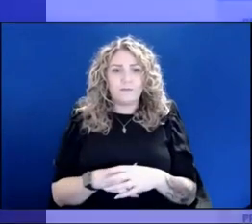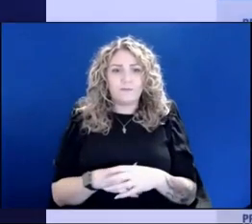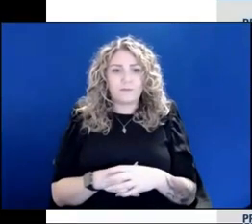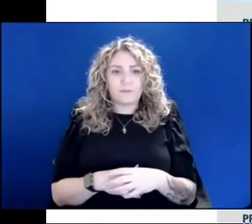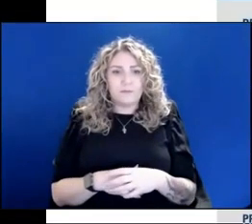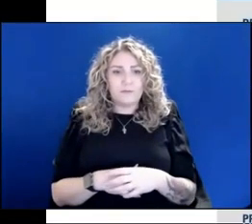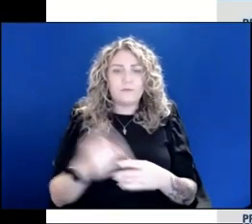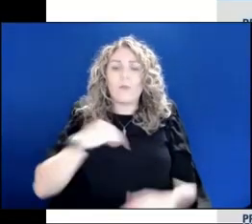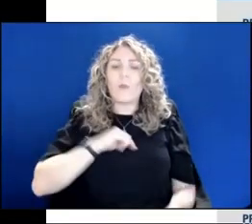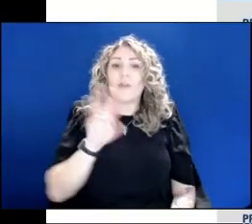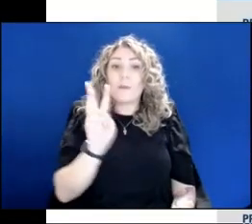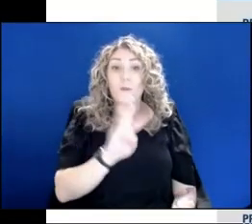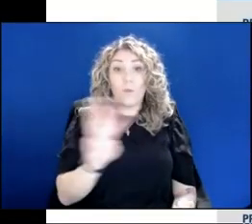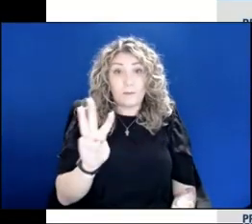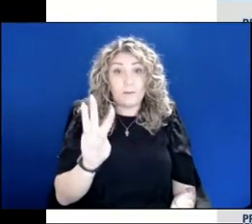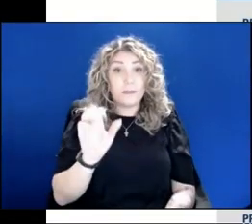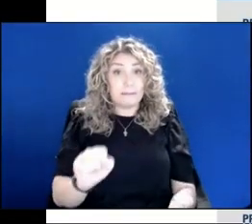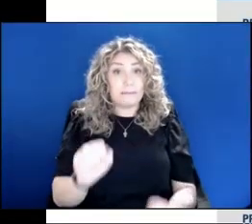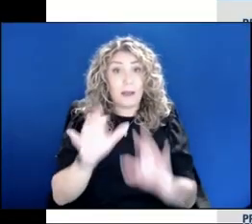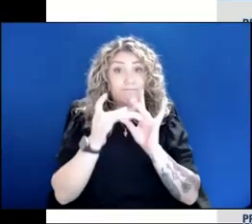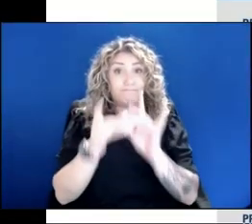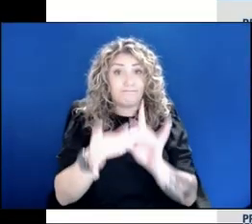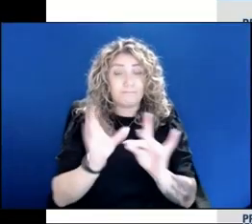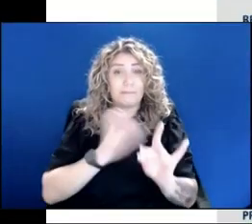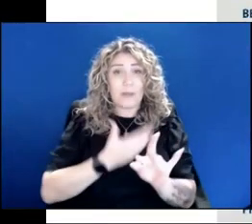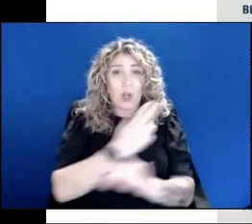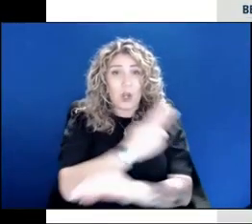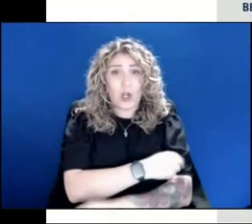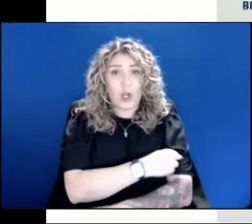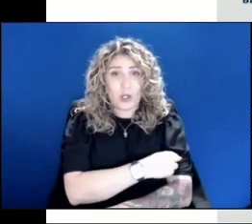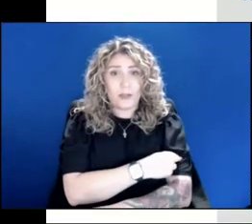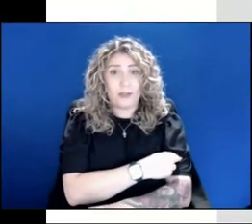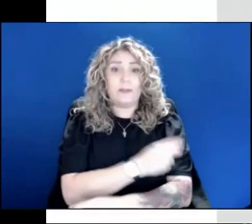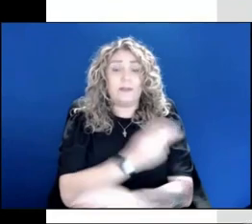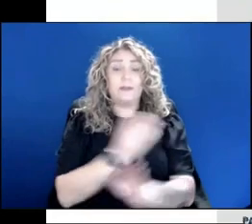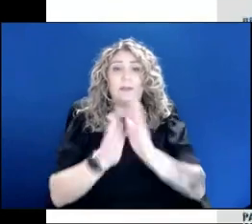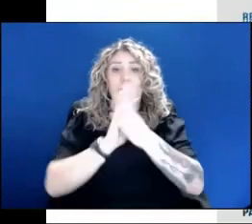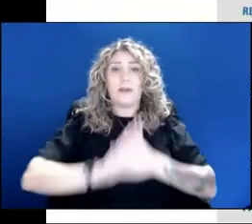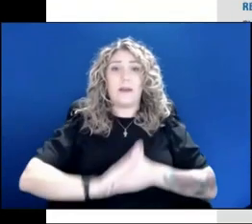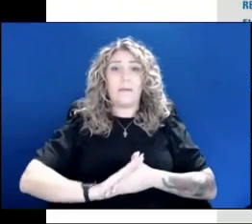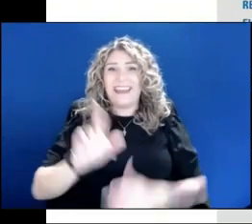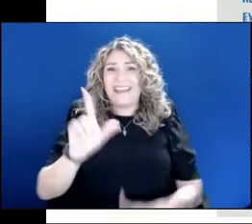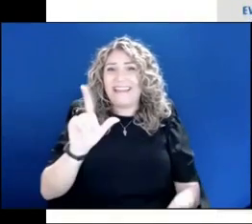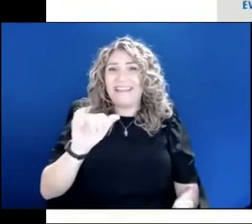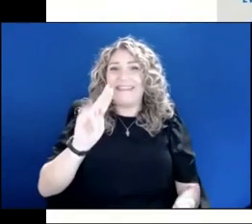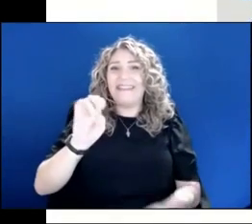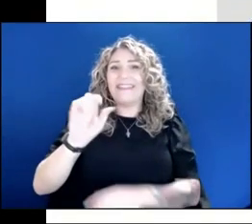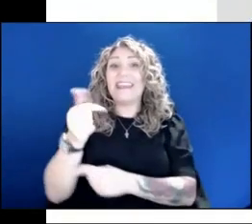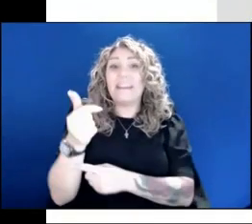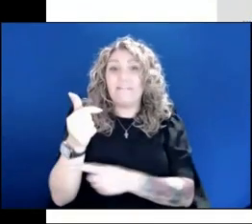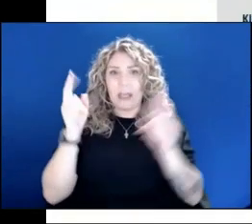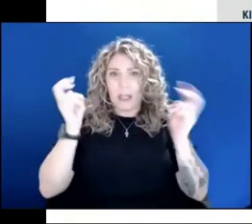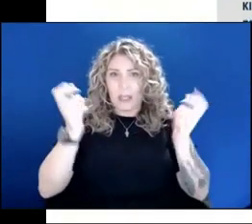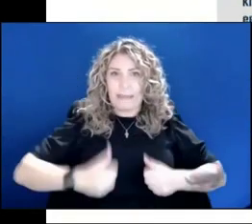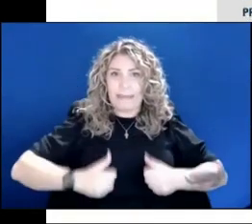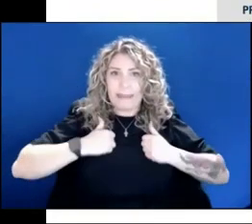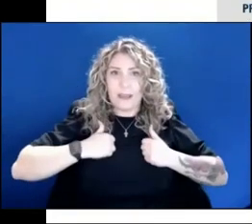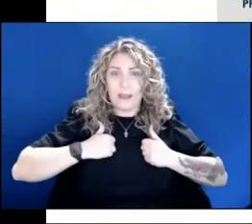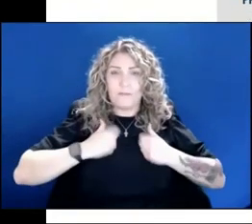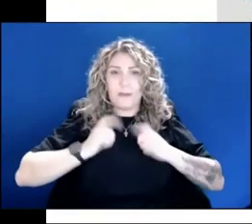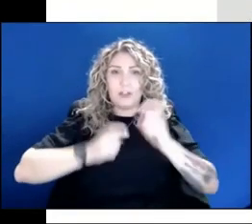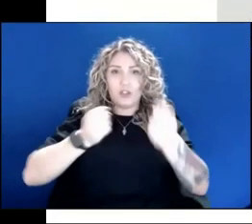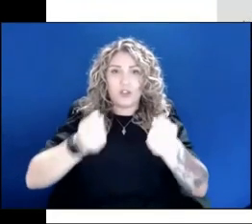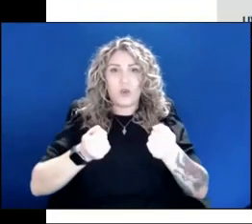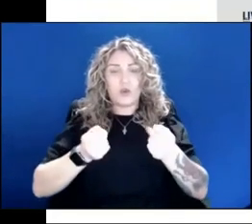can link to at our hospital to become a living kidney donor. Obviously, there's a place to sign up for